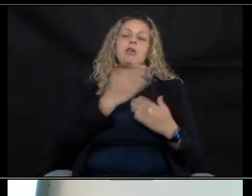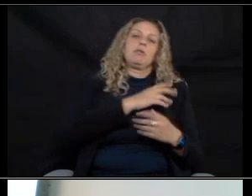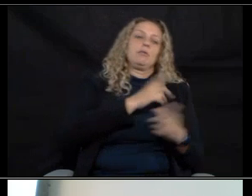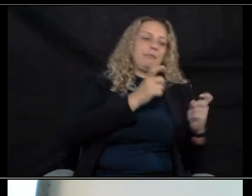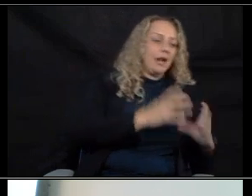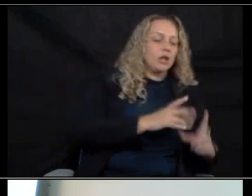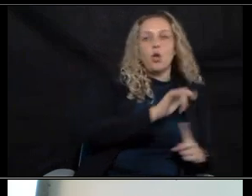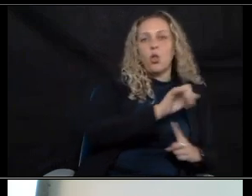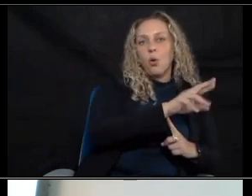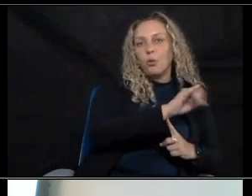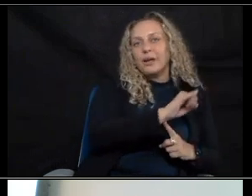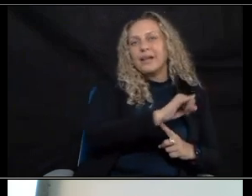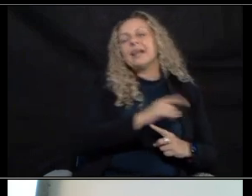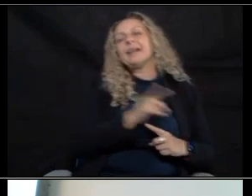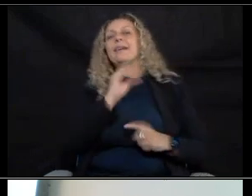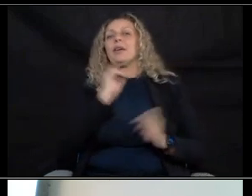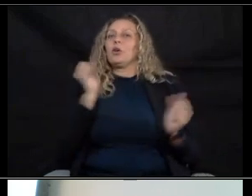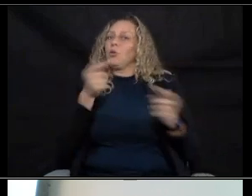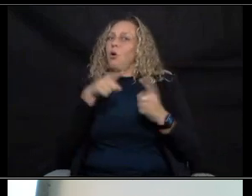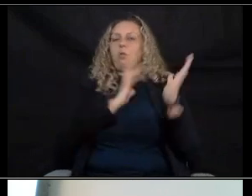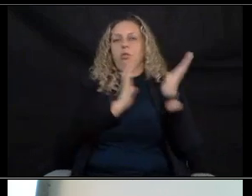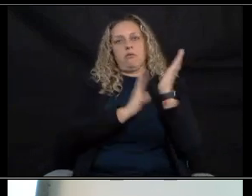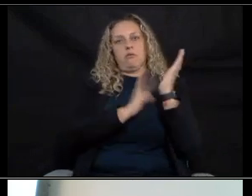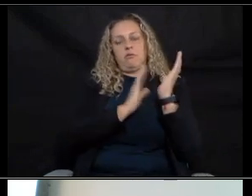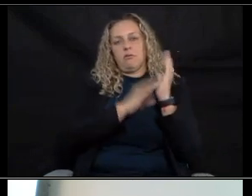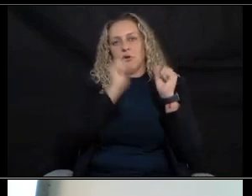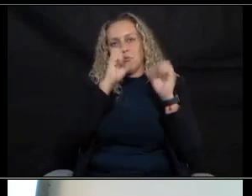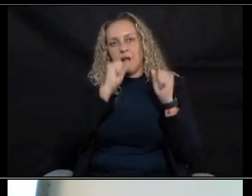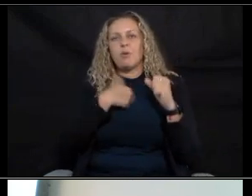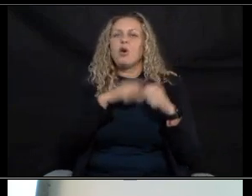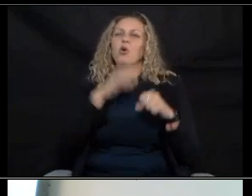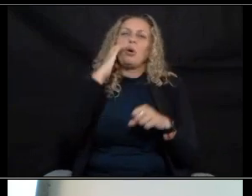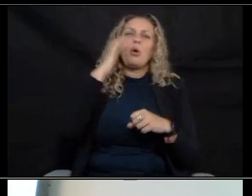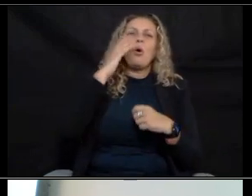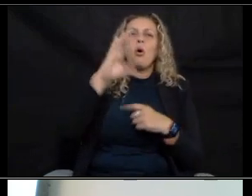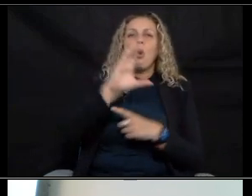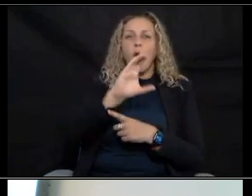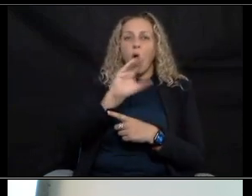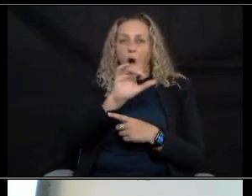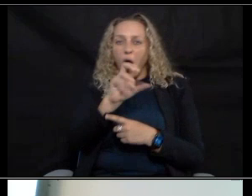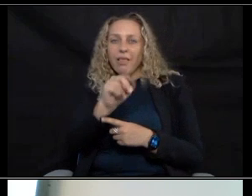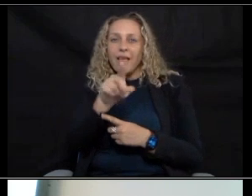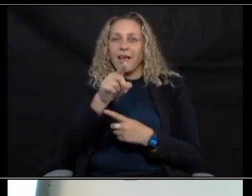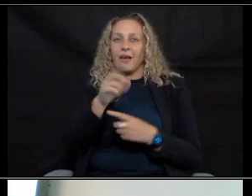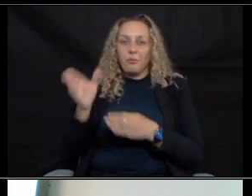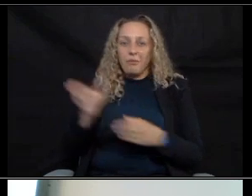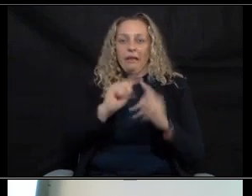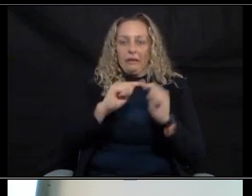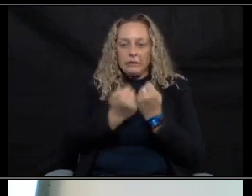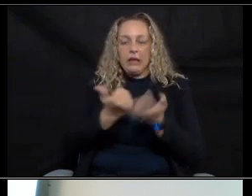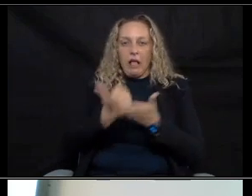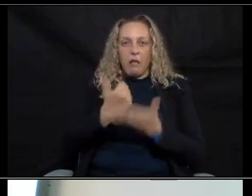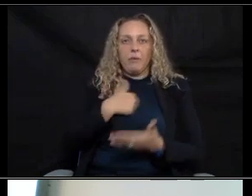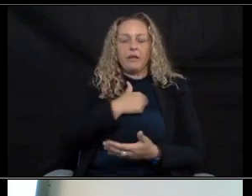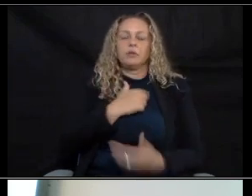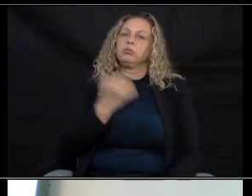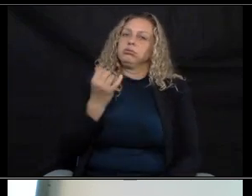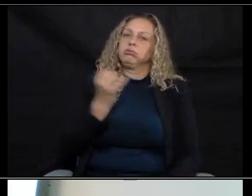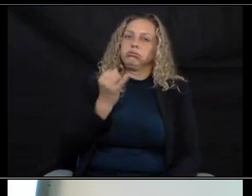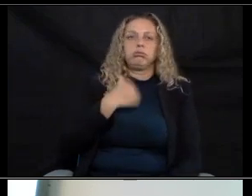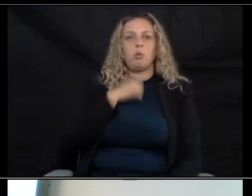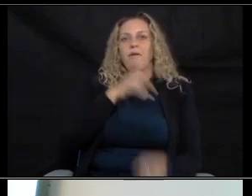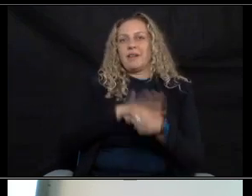Lori. You all are incredible. You know, Colin, the planning and zoning team helping us. Don't think we